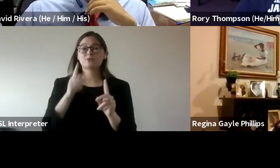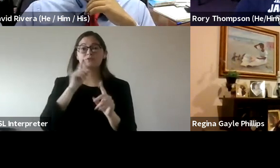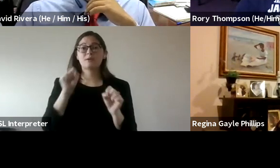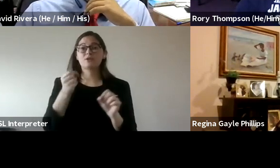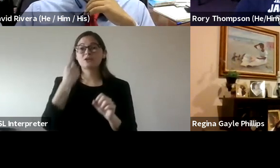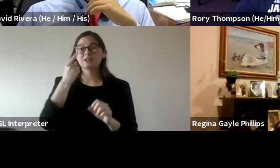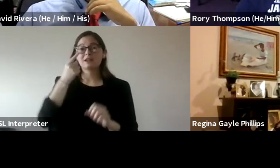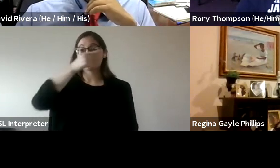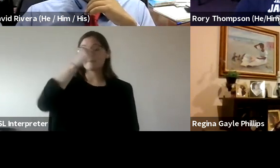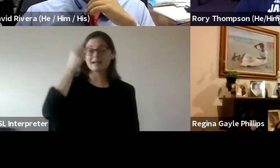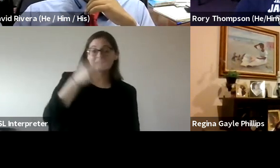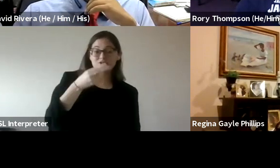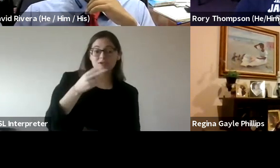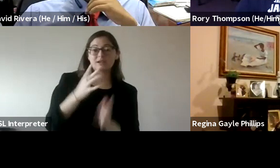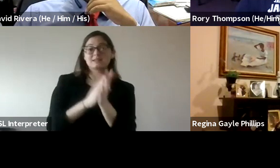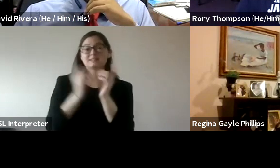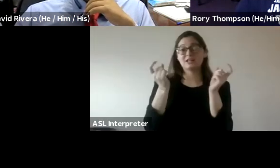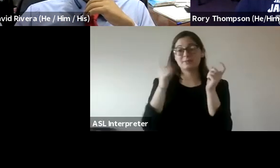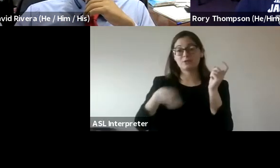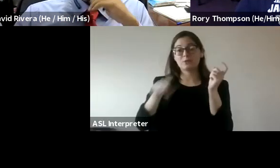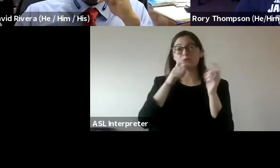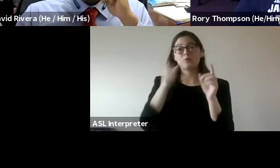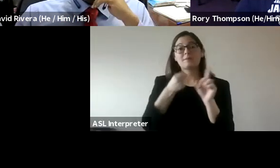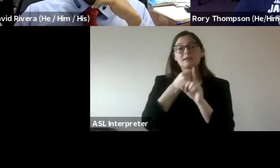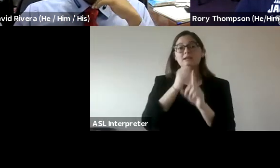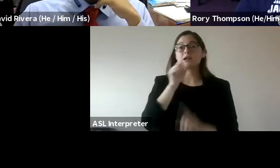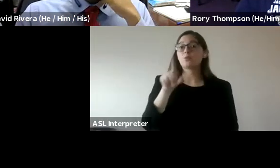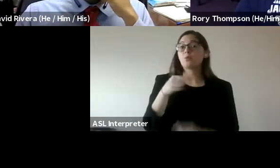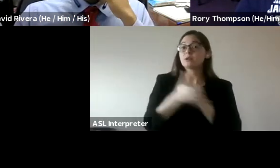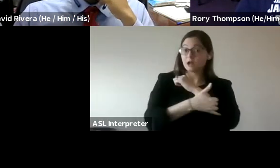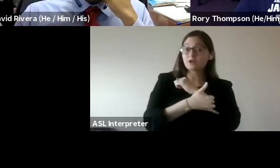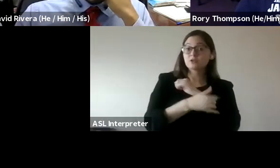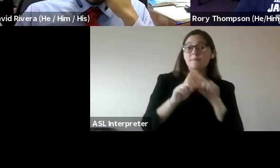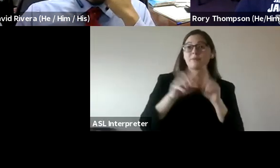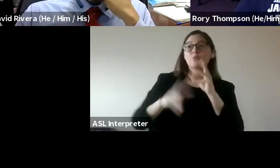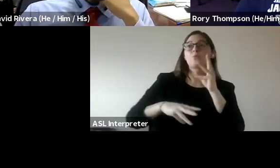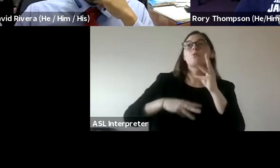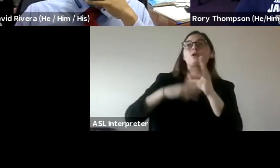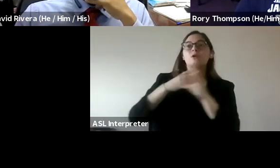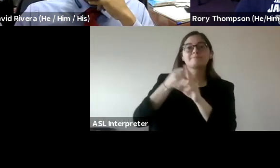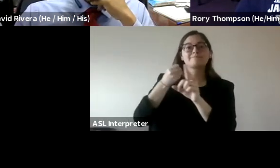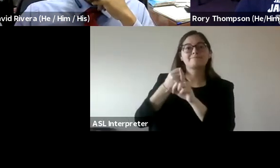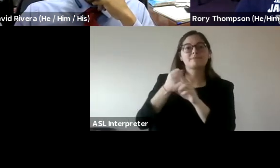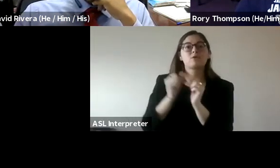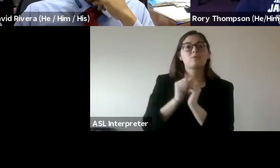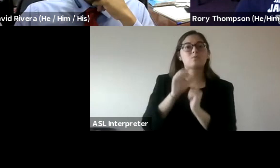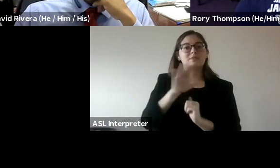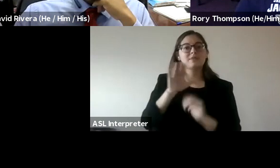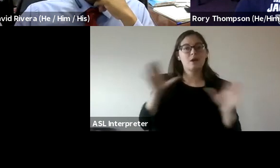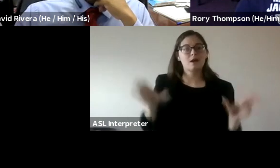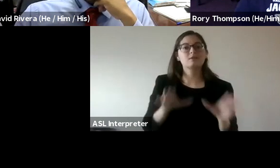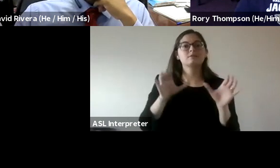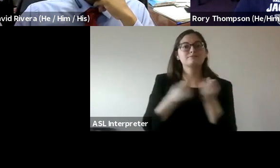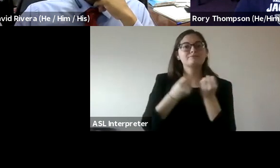Black histories and celebrate those who've impacted not just the country, but the world with their activism and